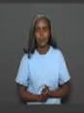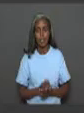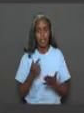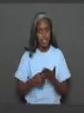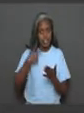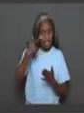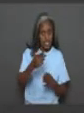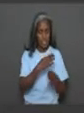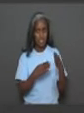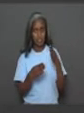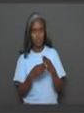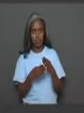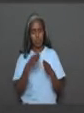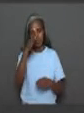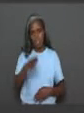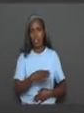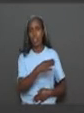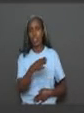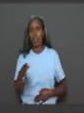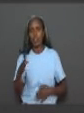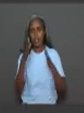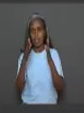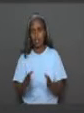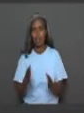The next step is graphing our functions.